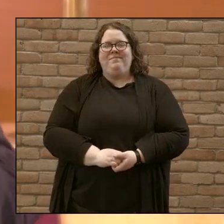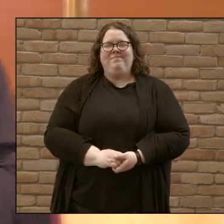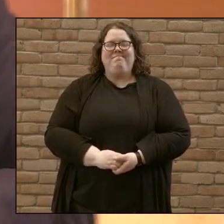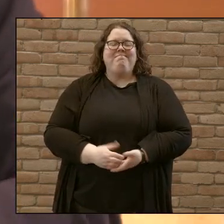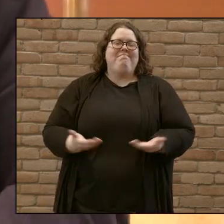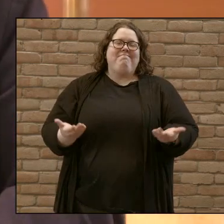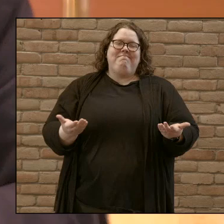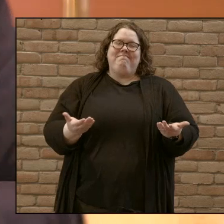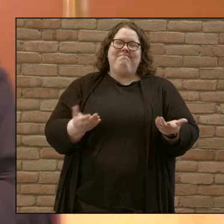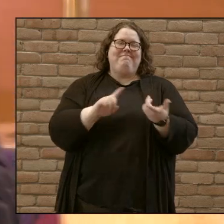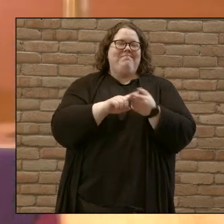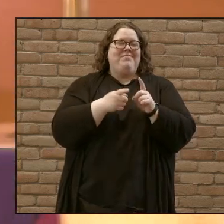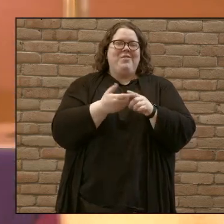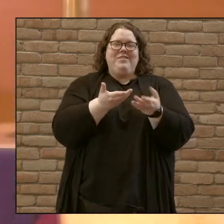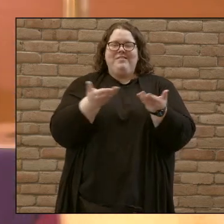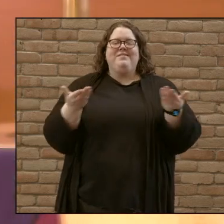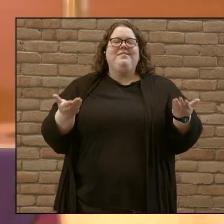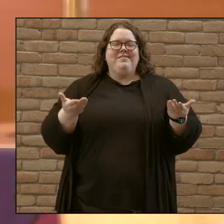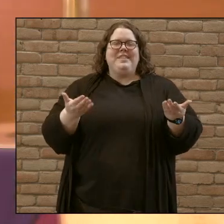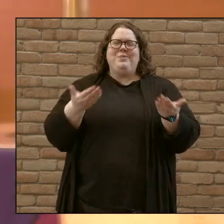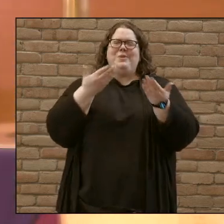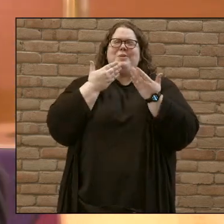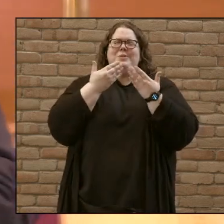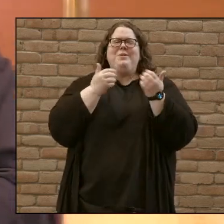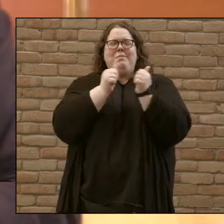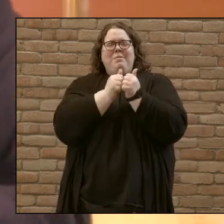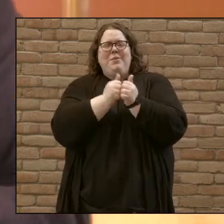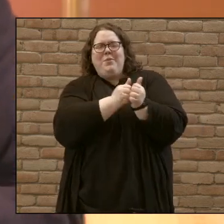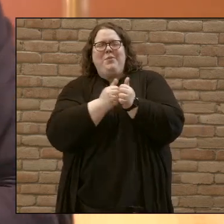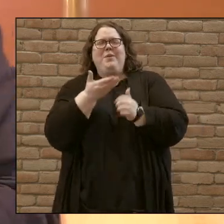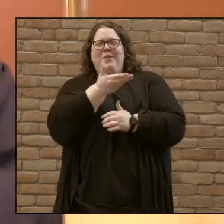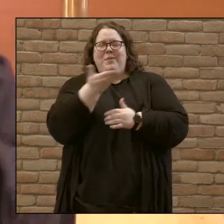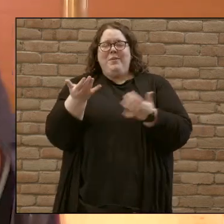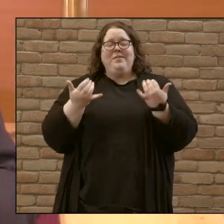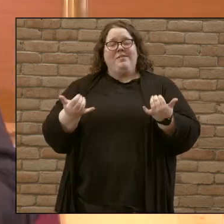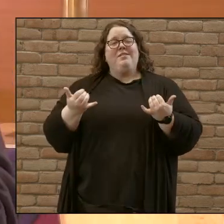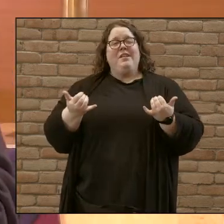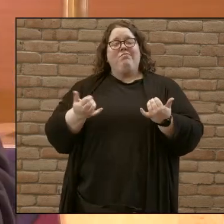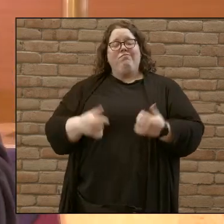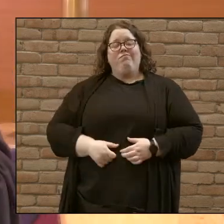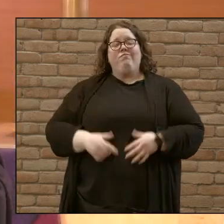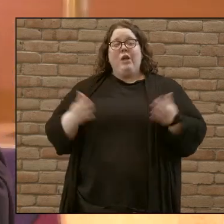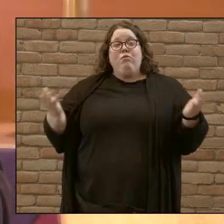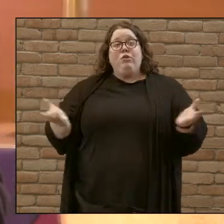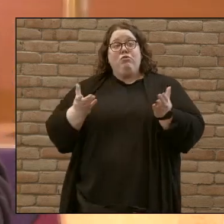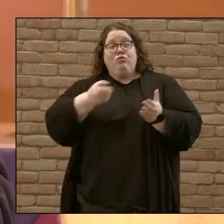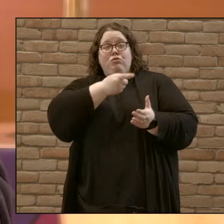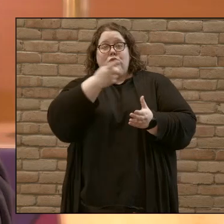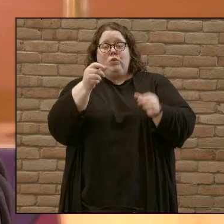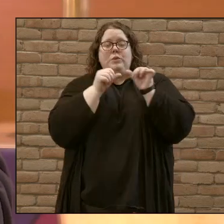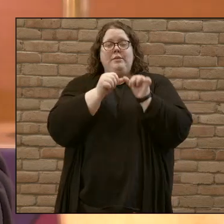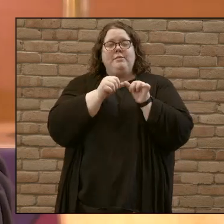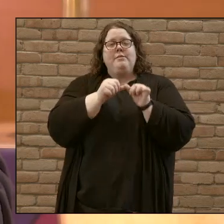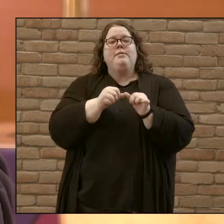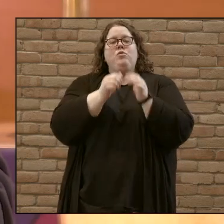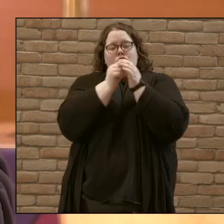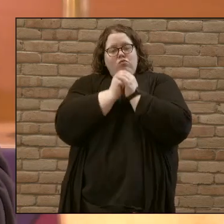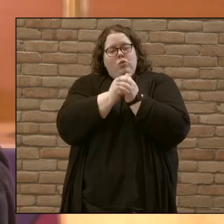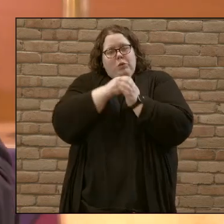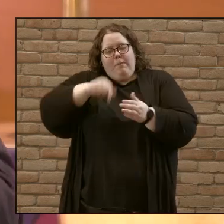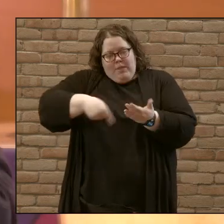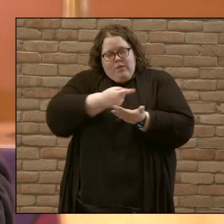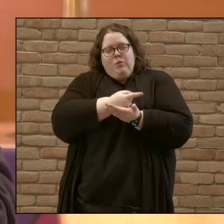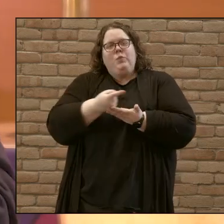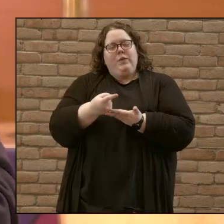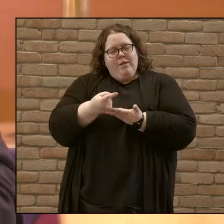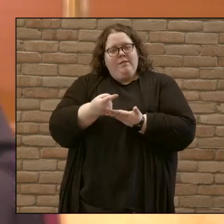Friends, it has been so good to be with you today. I want to encourage you to continue this week in worship.